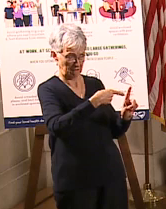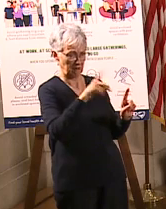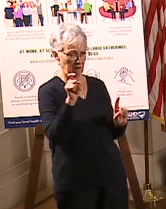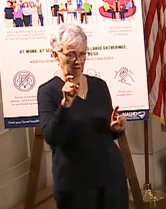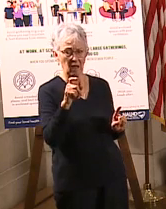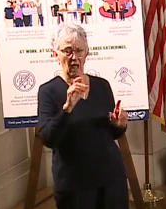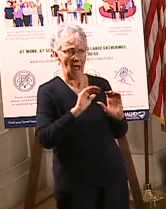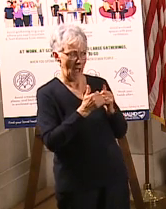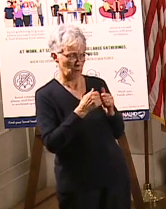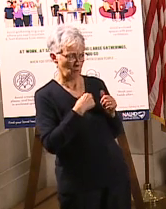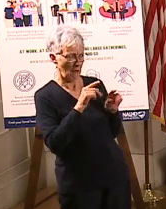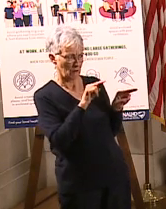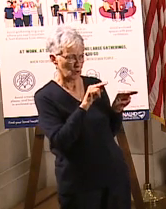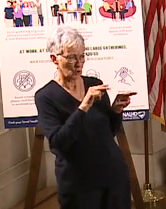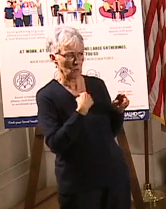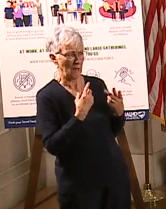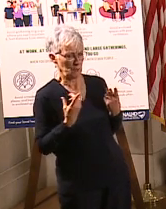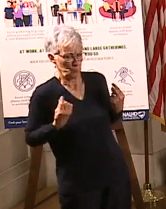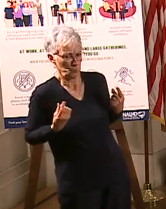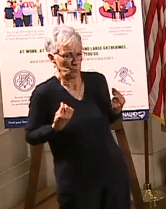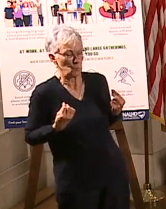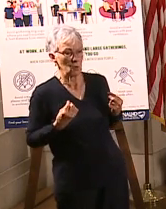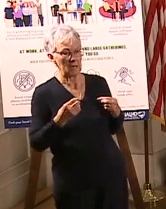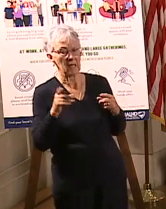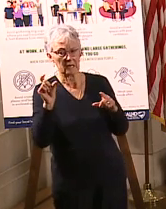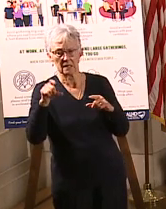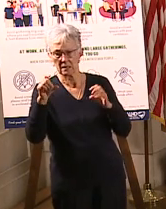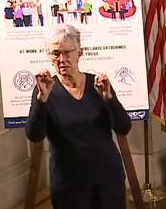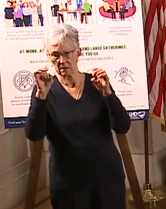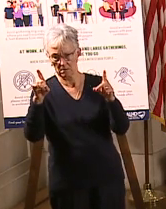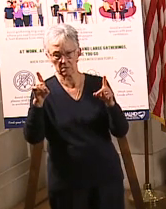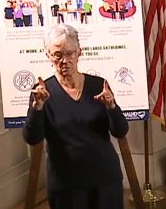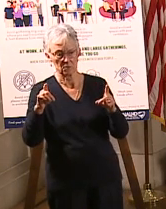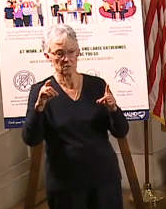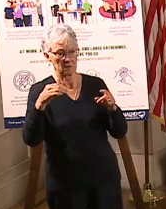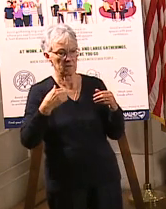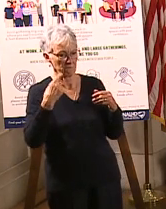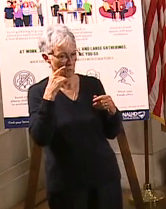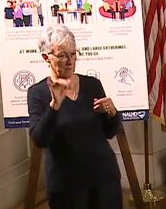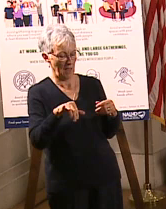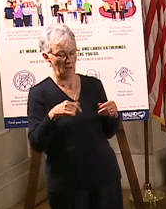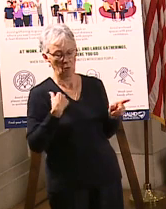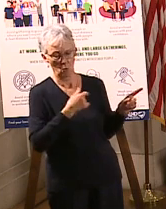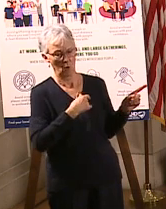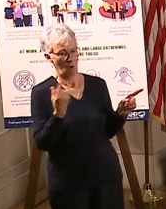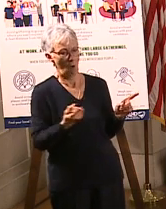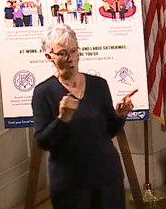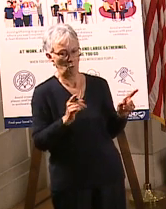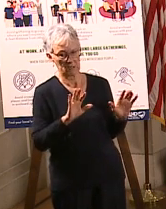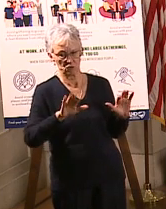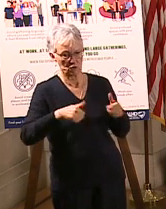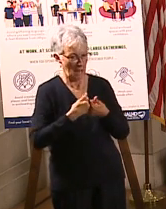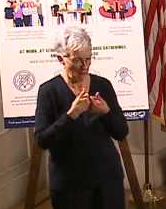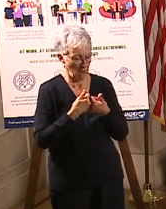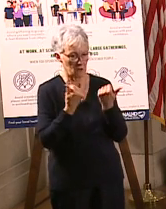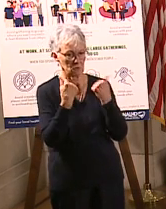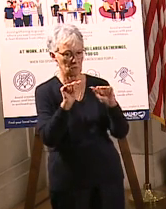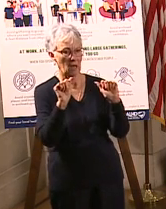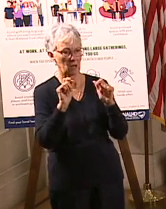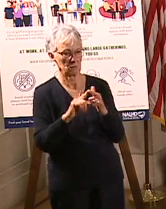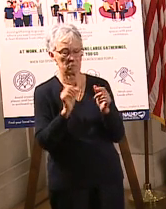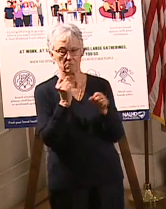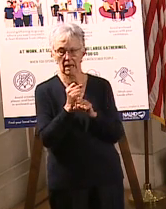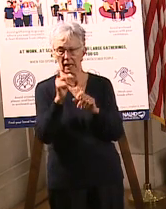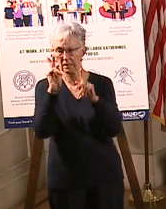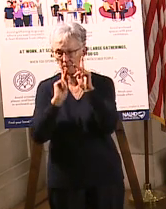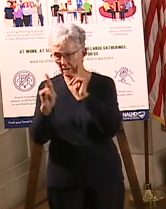how to identify both sex trafficking and labor trafficking. But I would say we're always going to be challenged with making citizens, for